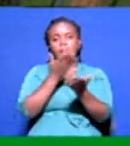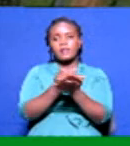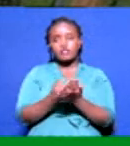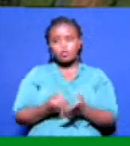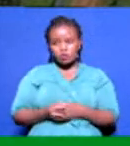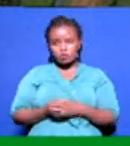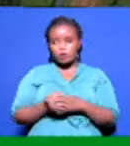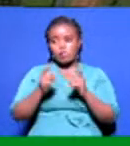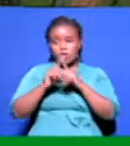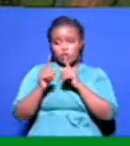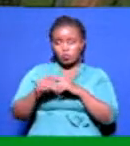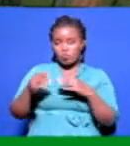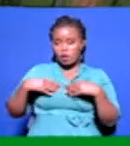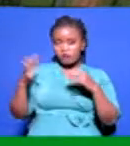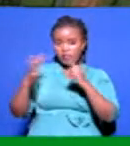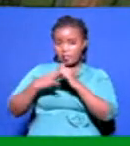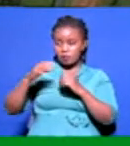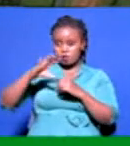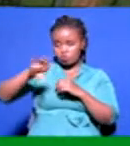6 constituencies with